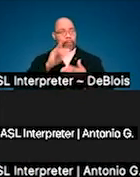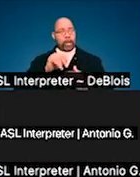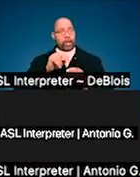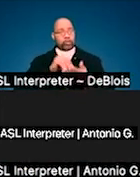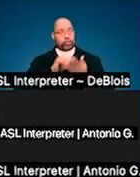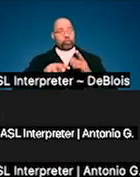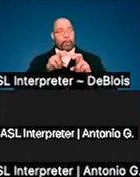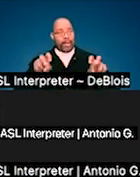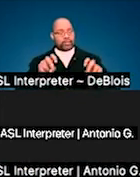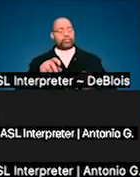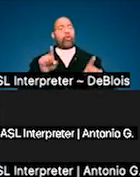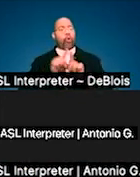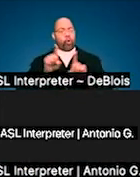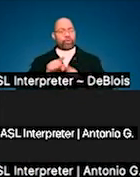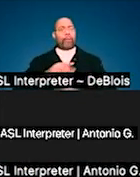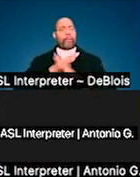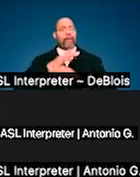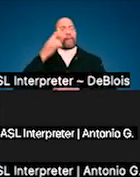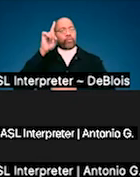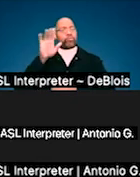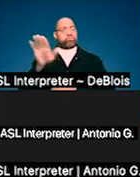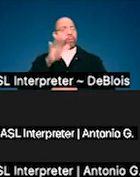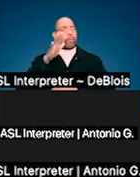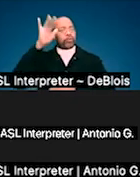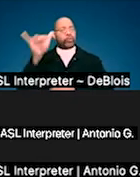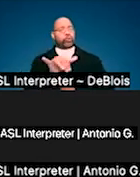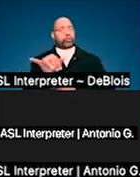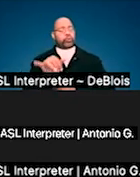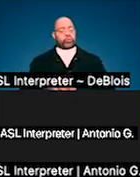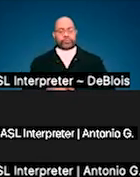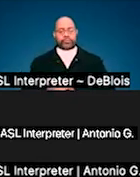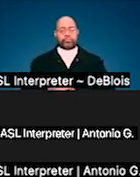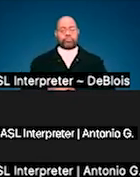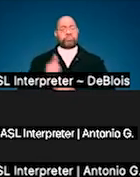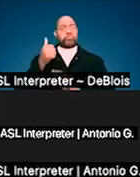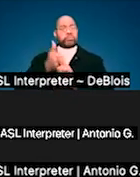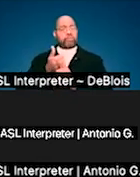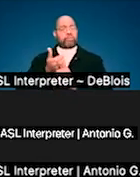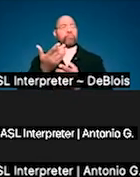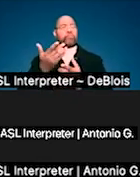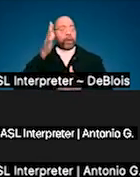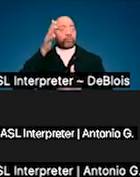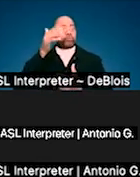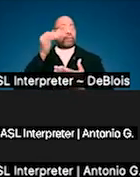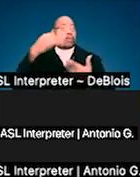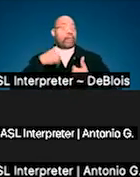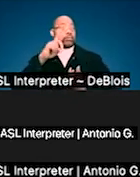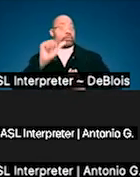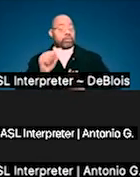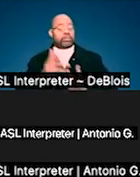panelists are also barriers for parents of students who themselves, that the parents themselves have